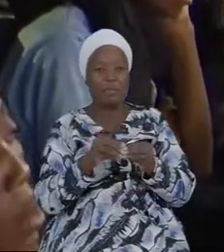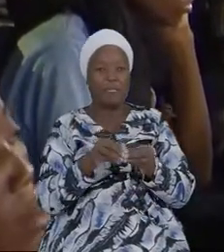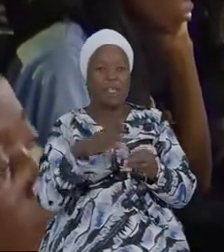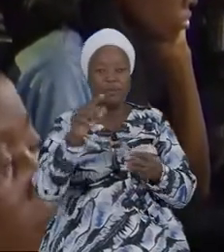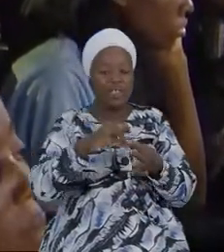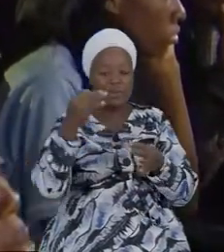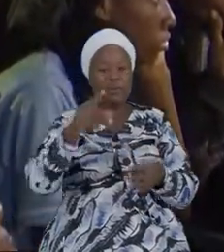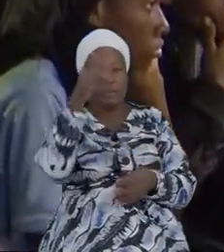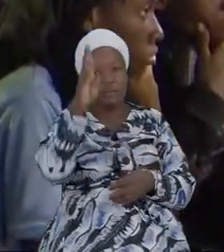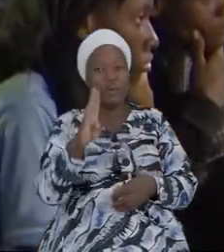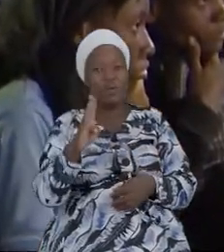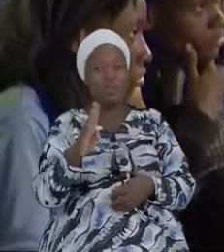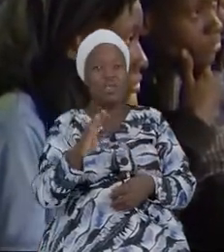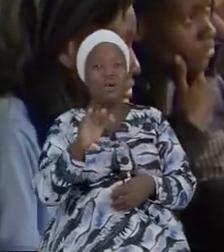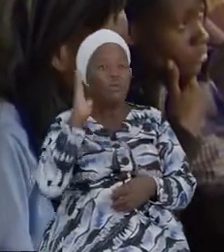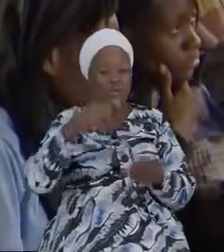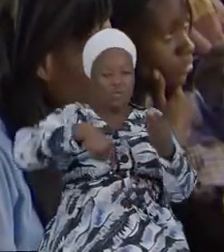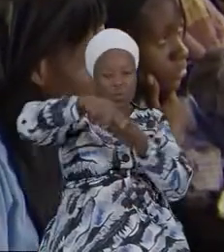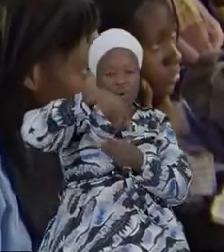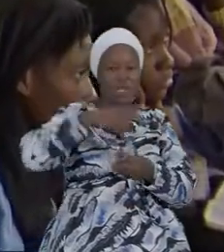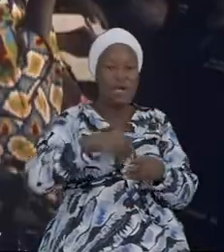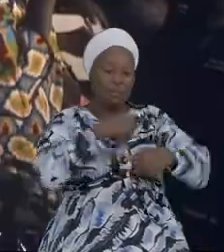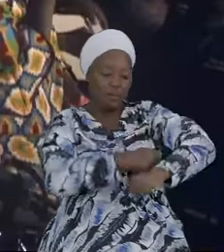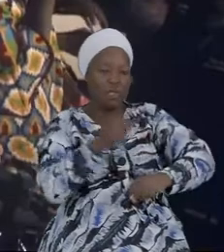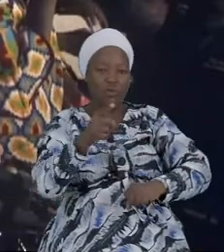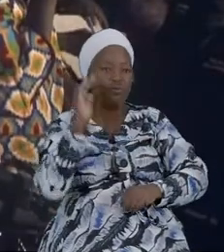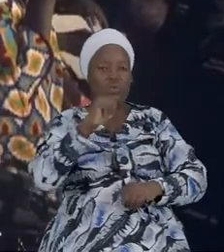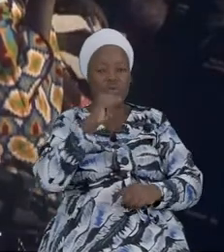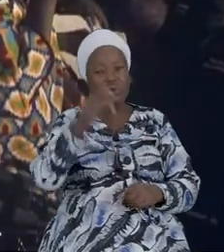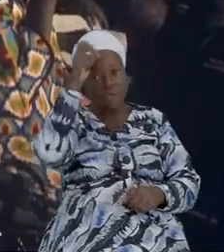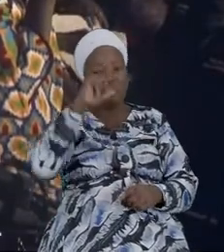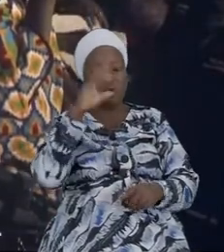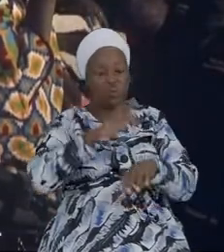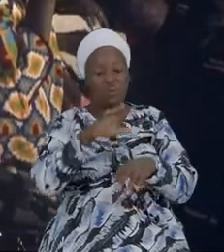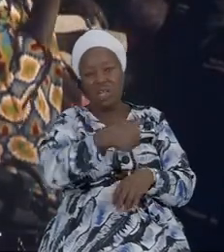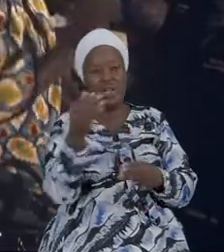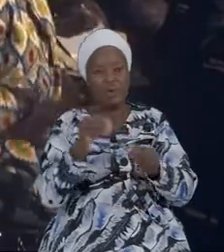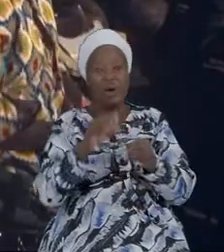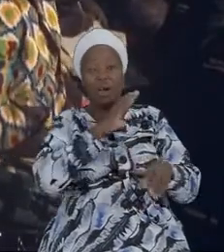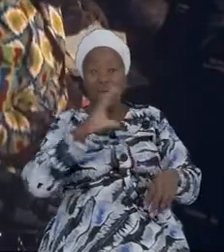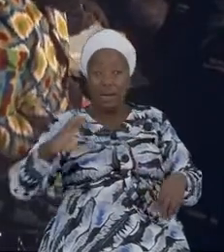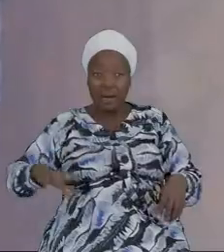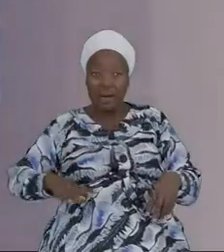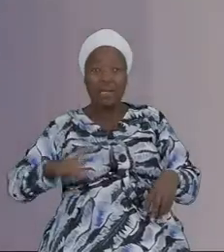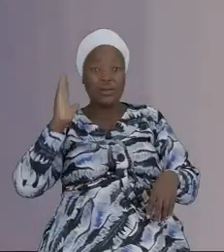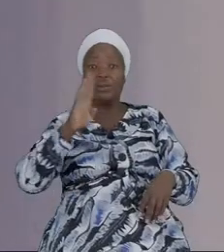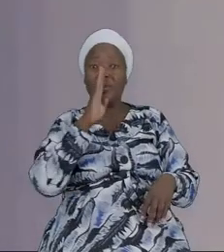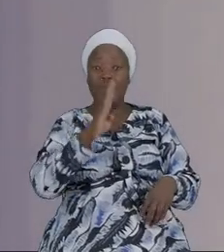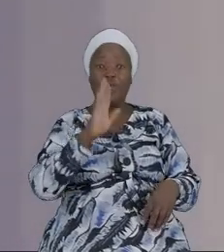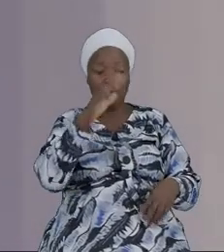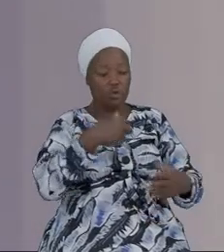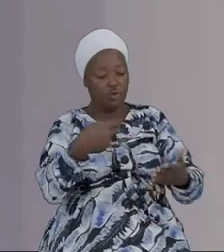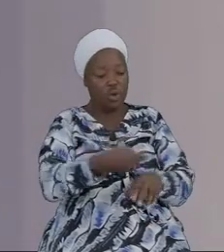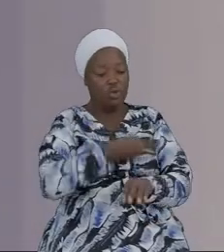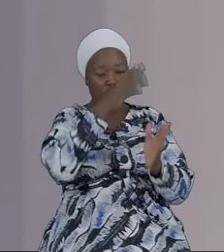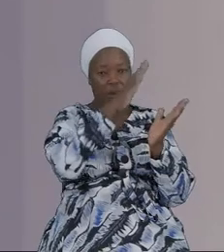Spirit of God will surround you and protect you. He will not touch you anymore. Christ will be your